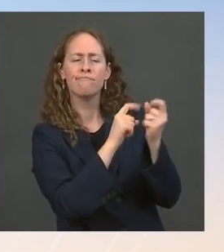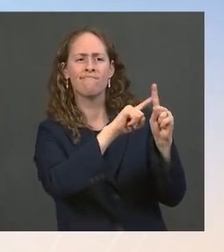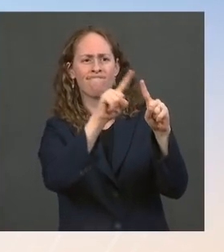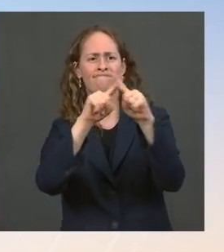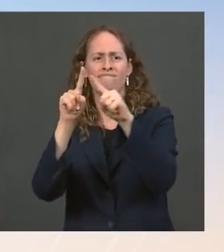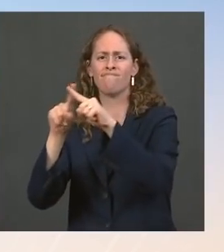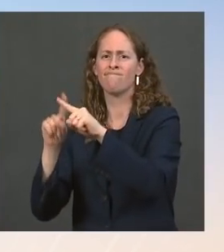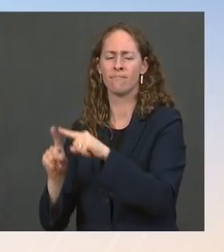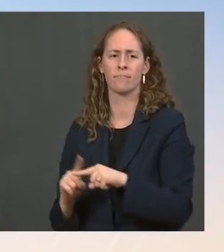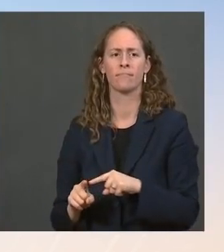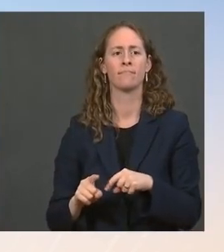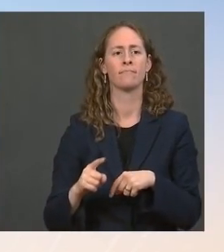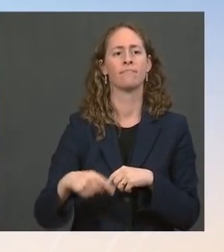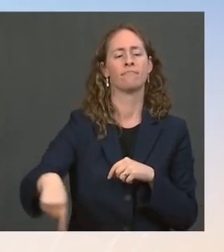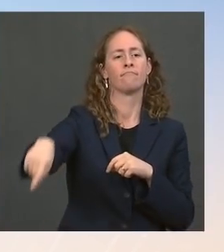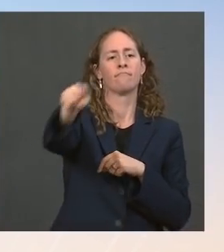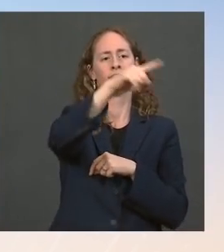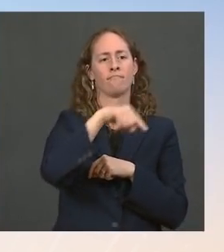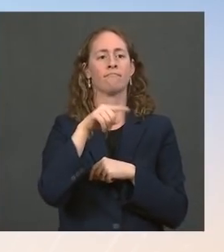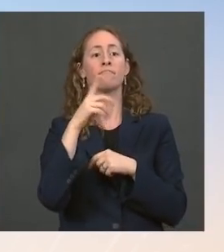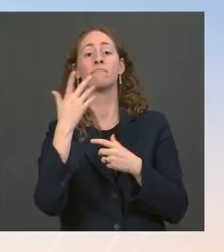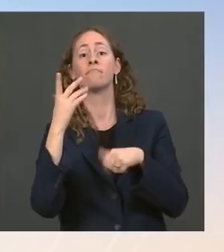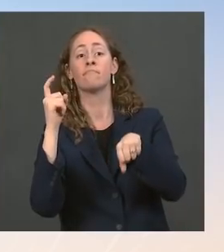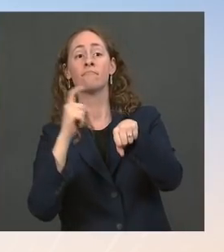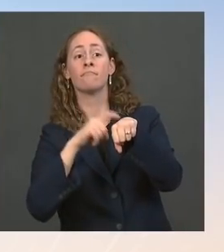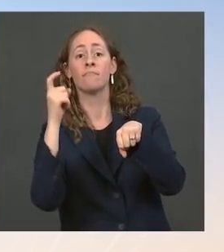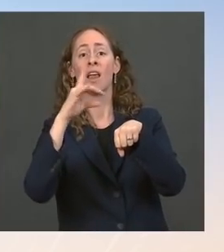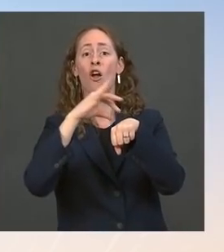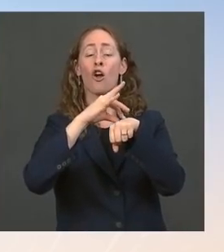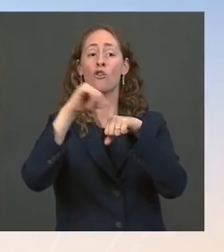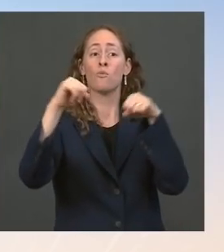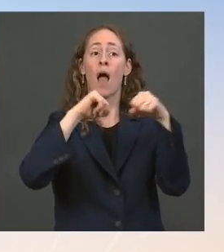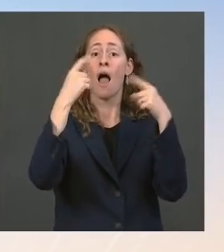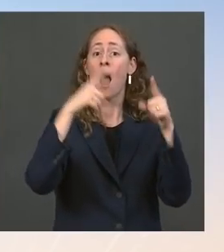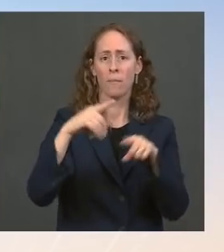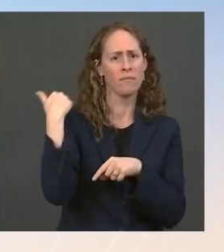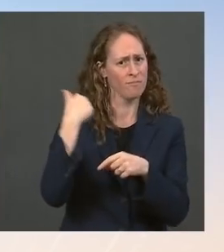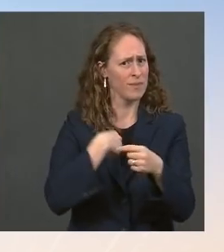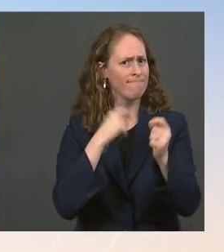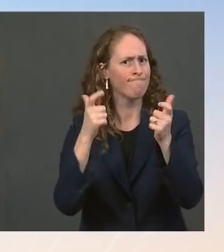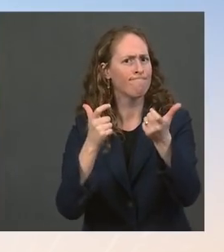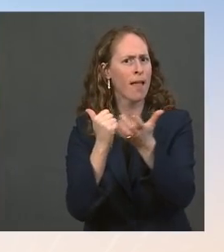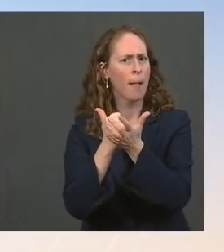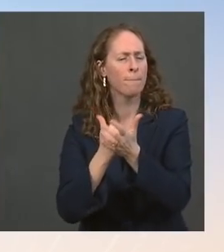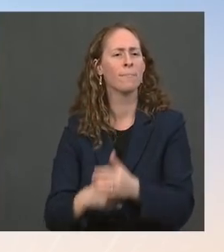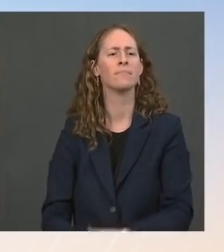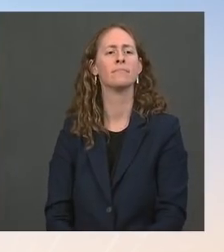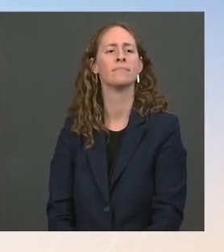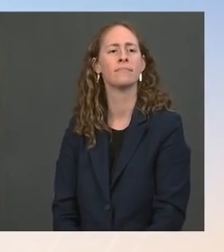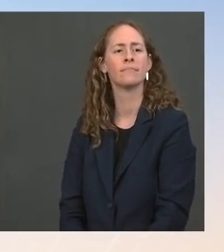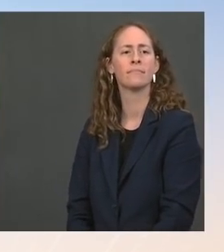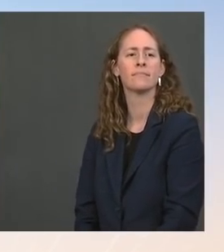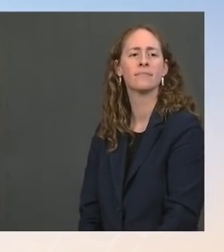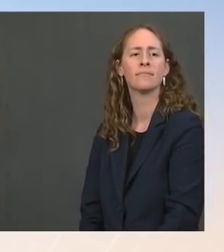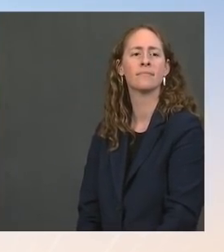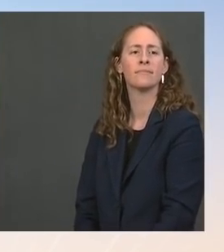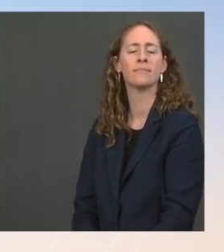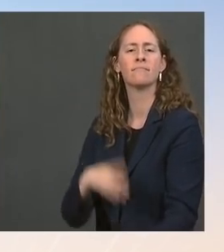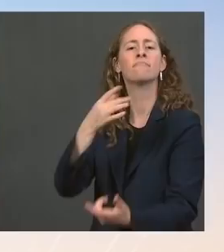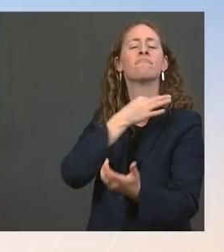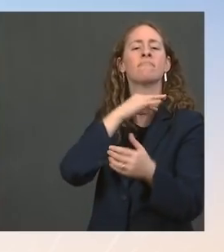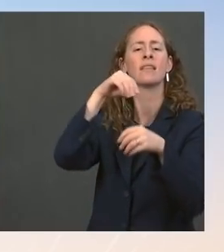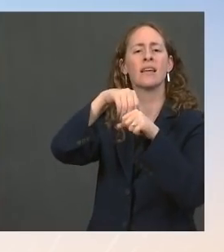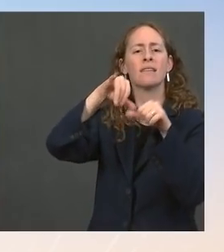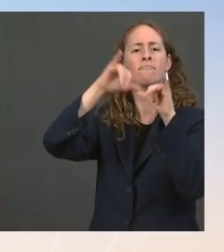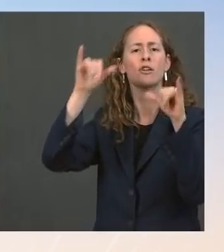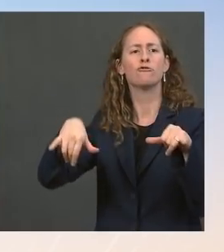in response to the earthquake that happened over the summer. Go ahead, Ken. Just on the infrastructure package, just having had these lengthy meetings yesterday,